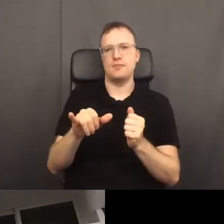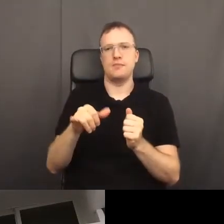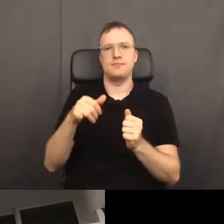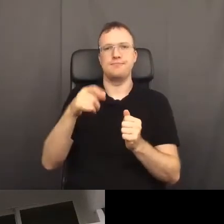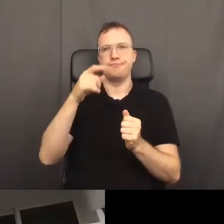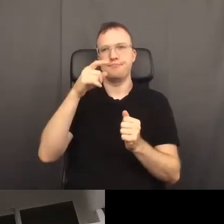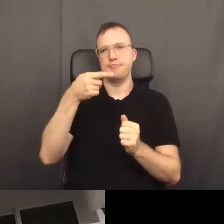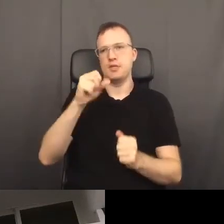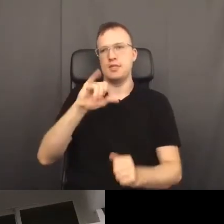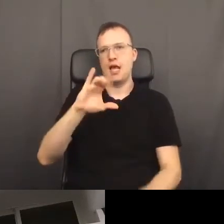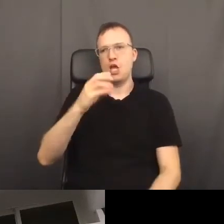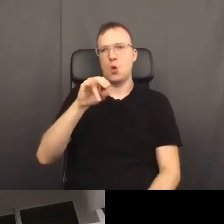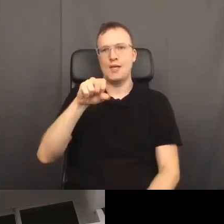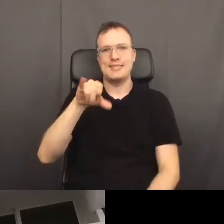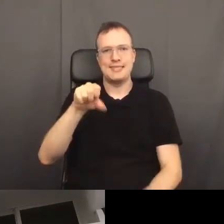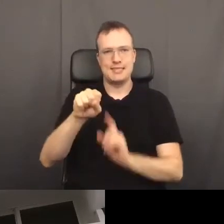psychosis.